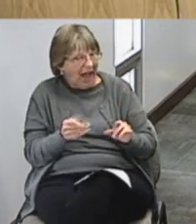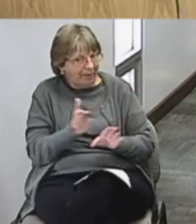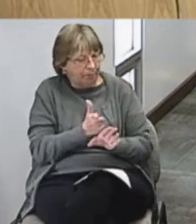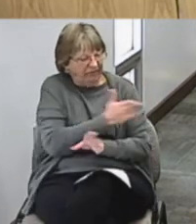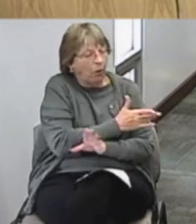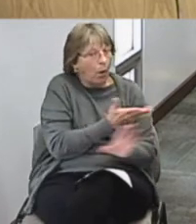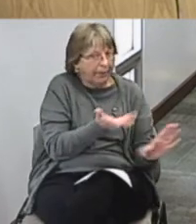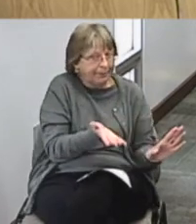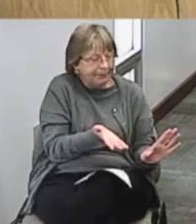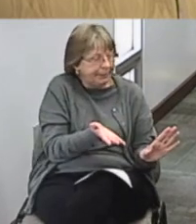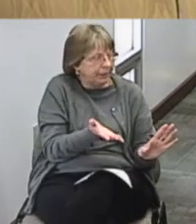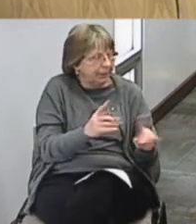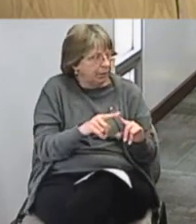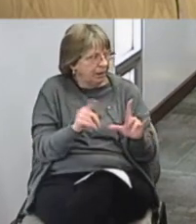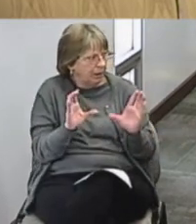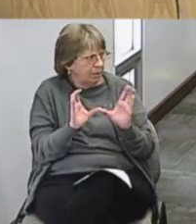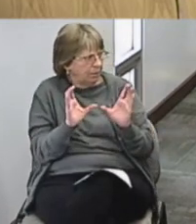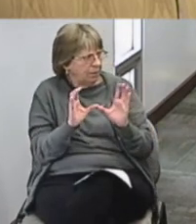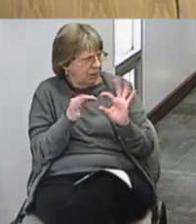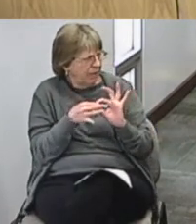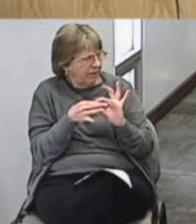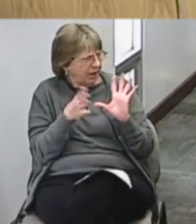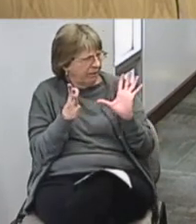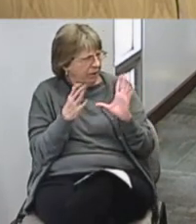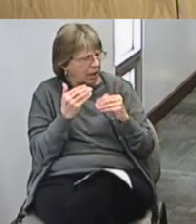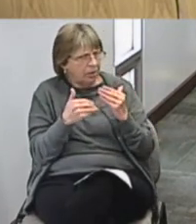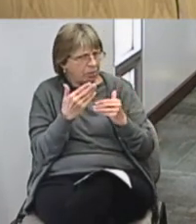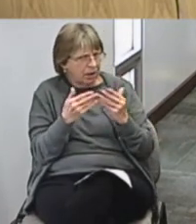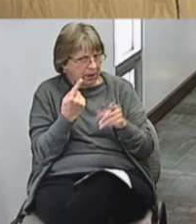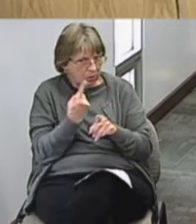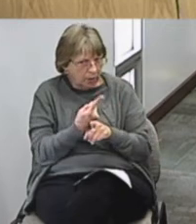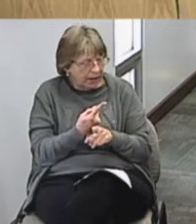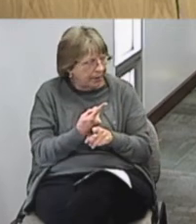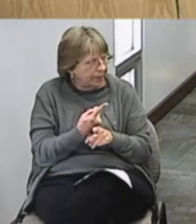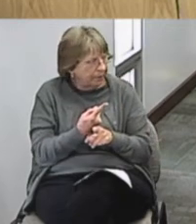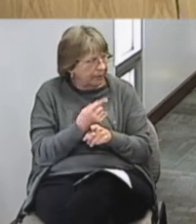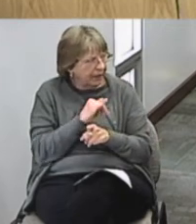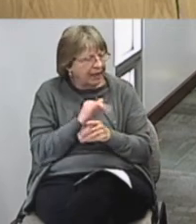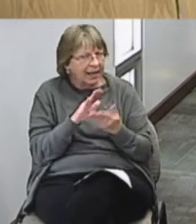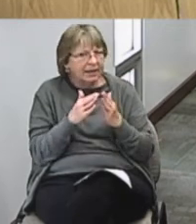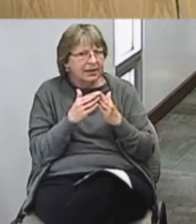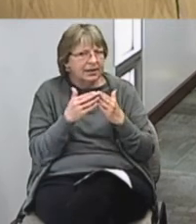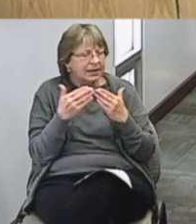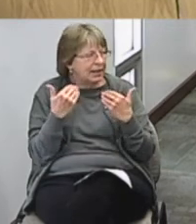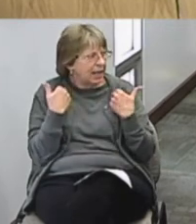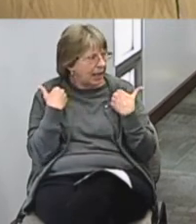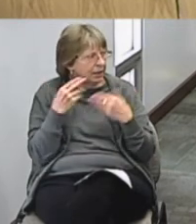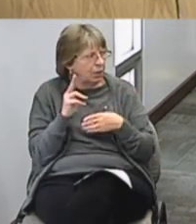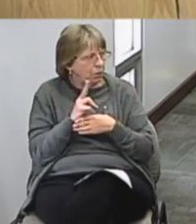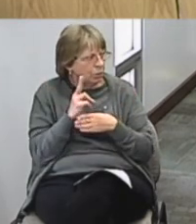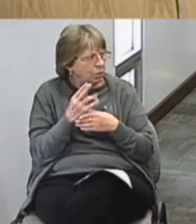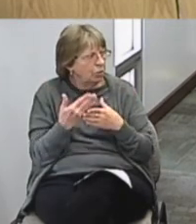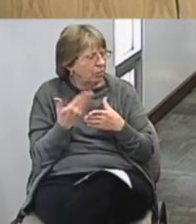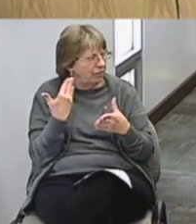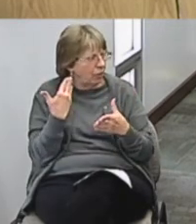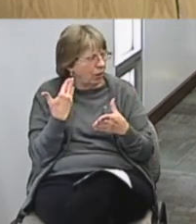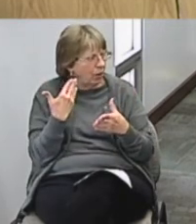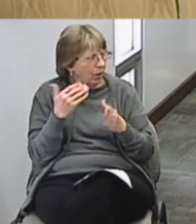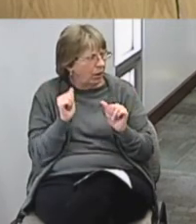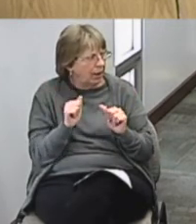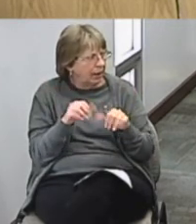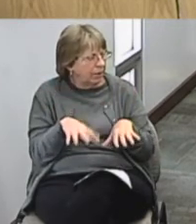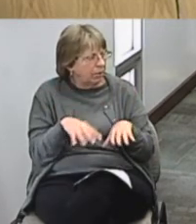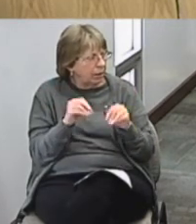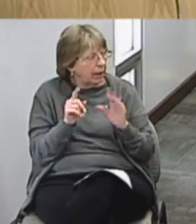Right. But there's a certificate of release process that the city has exercised before. Can you take a moment